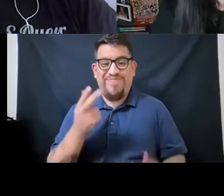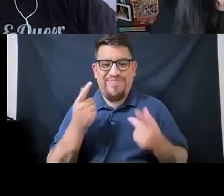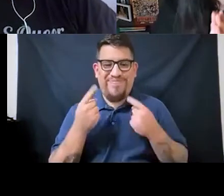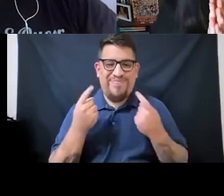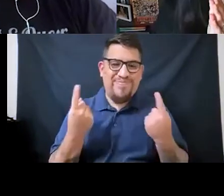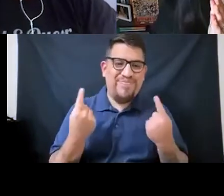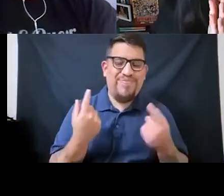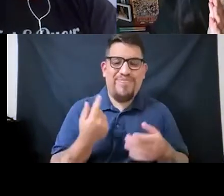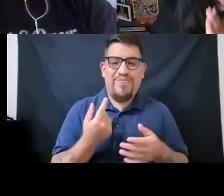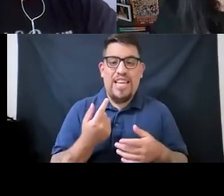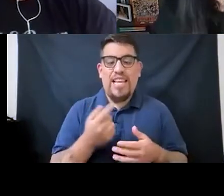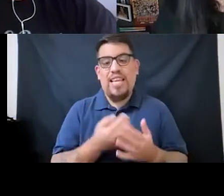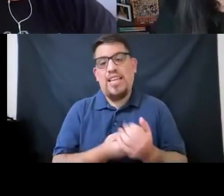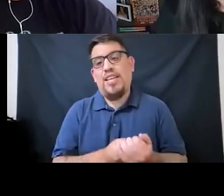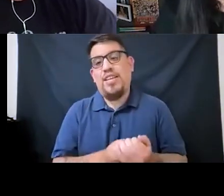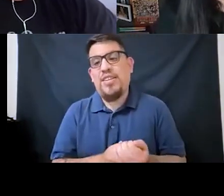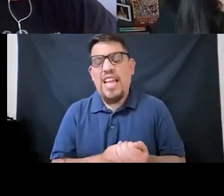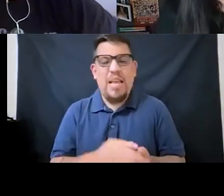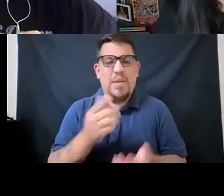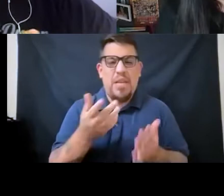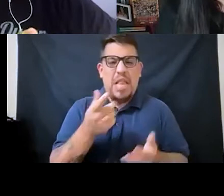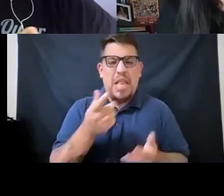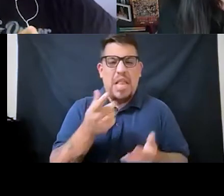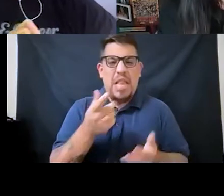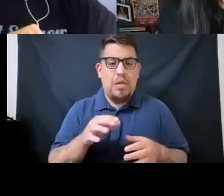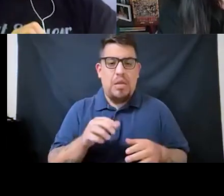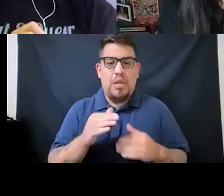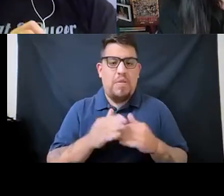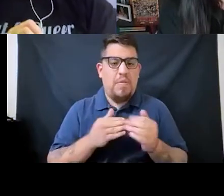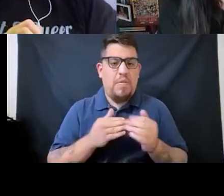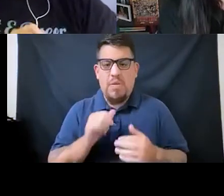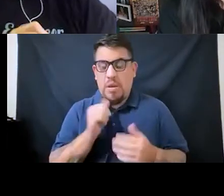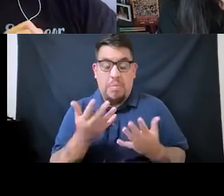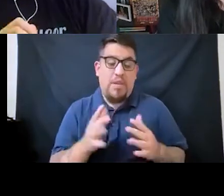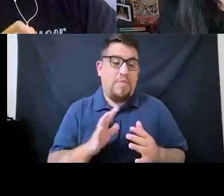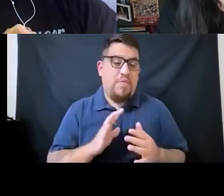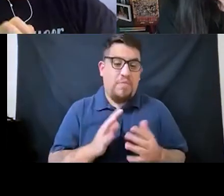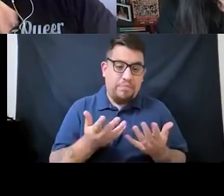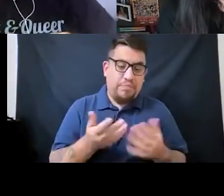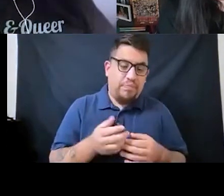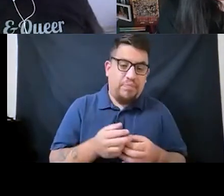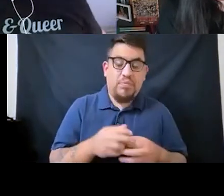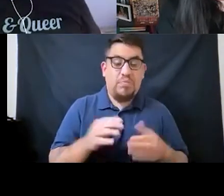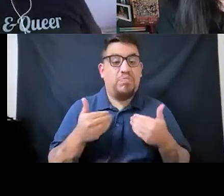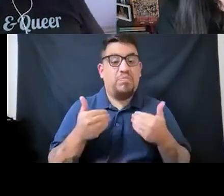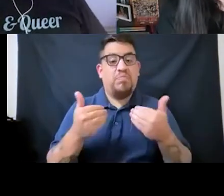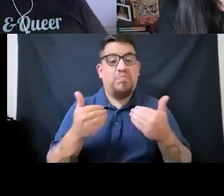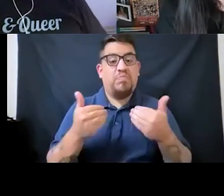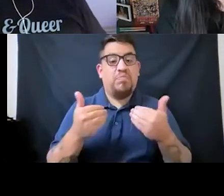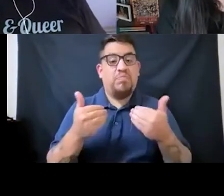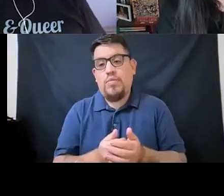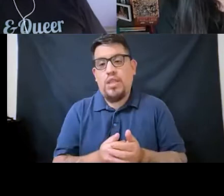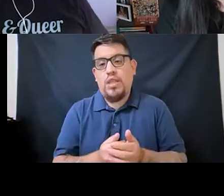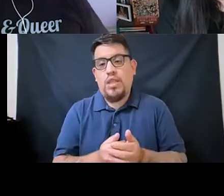which I think at the last reading, some people were a little like, what is he reading? But anyways, here we go. So this is